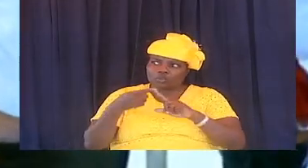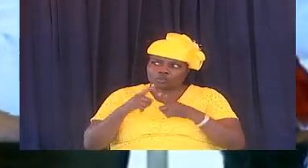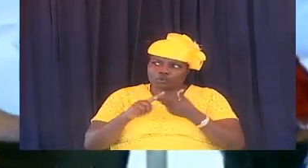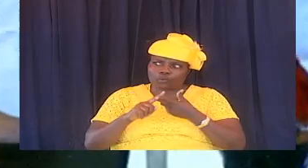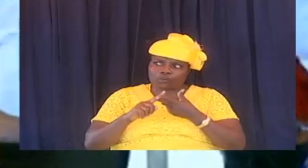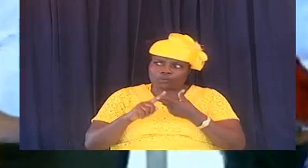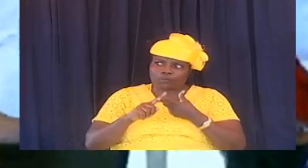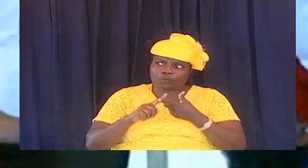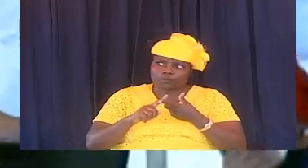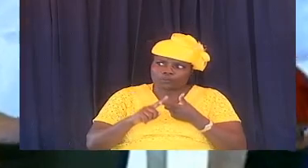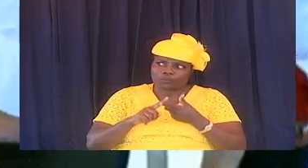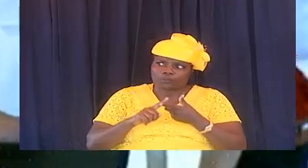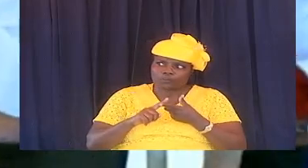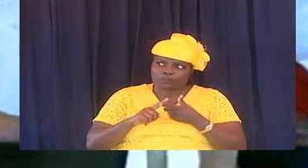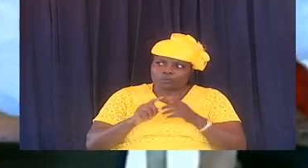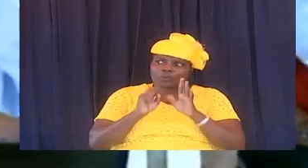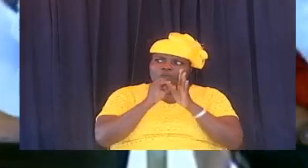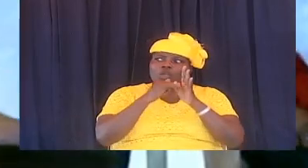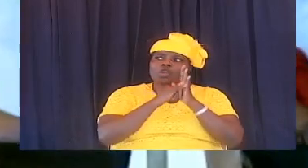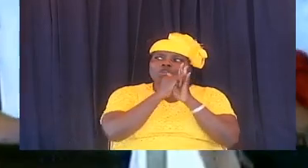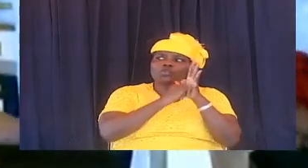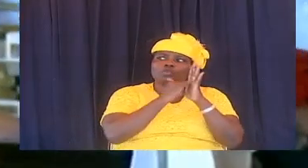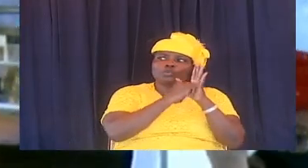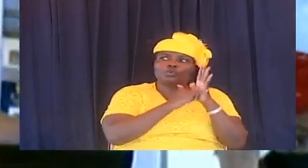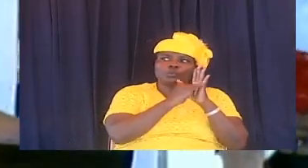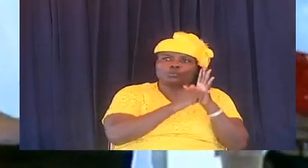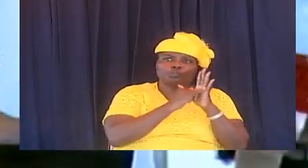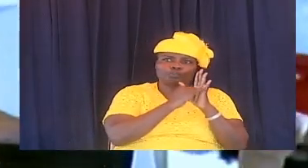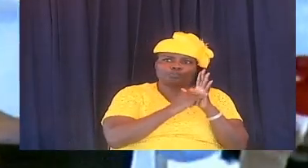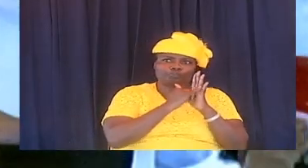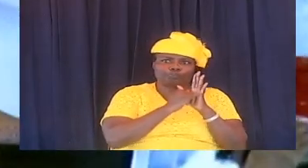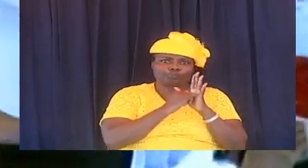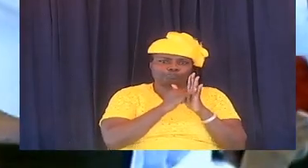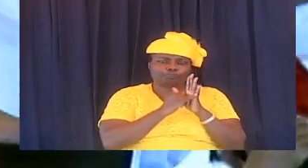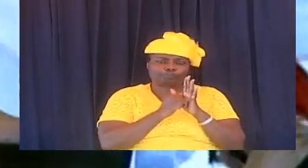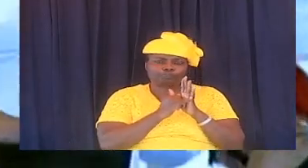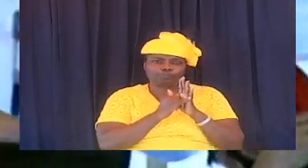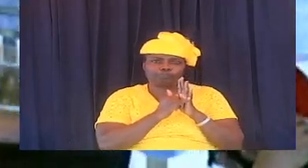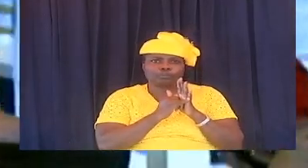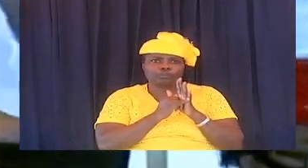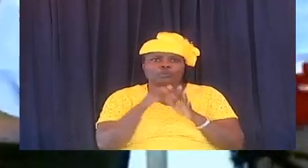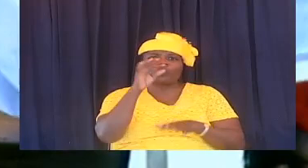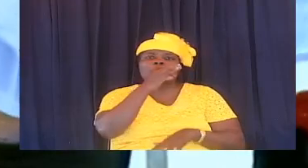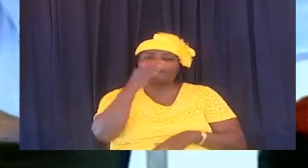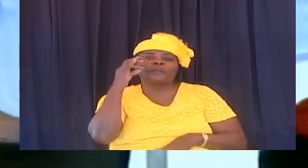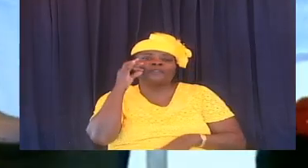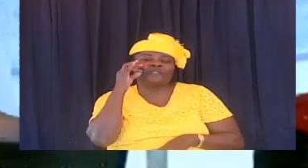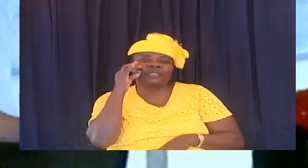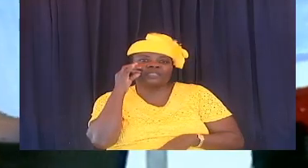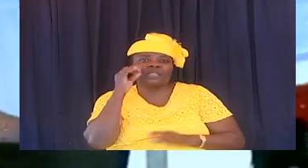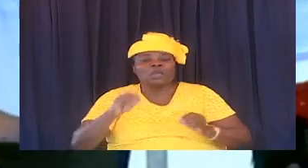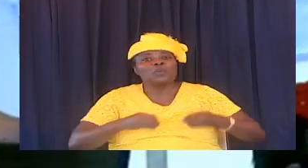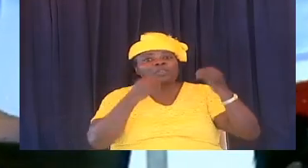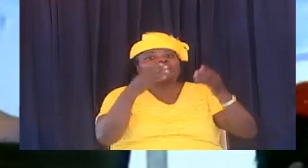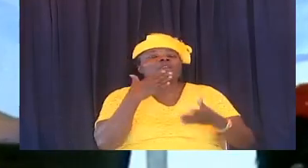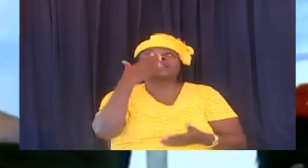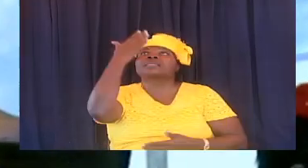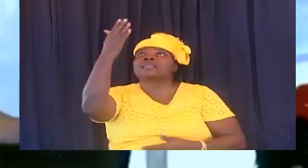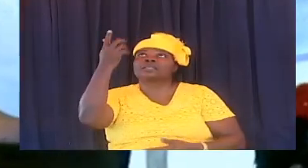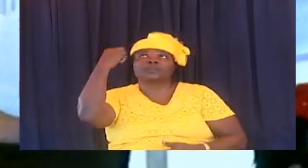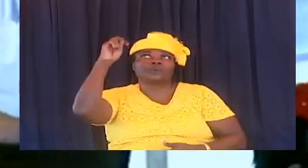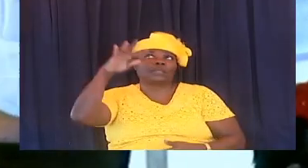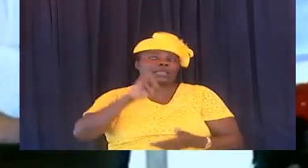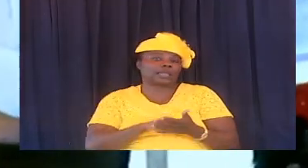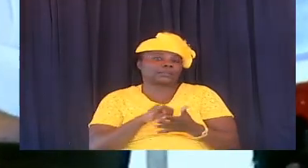7, beginning this Wednesday, and we are going to be fasting. And so we give God thanks for that. I thank